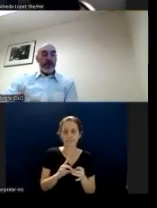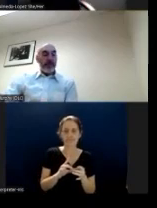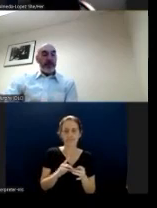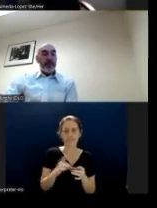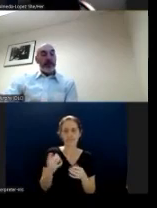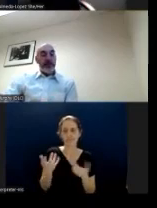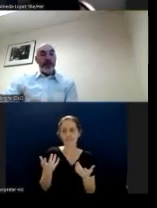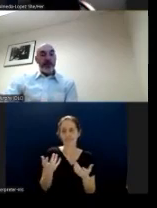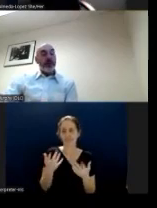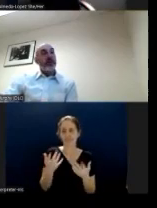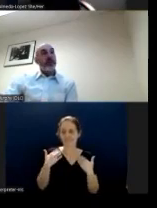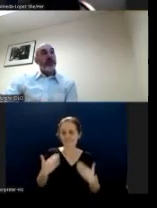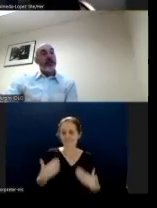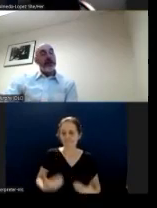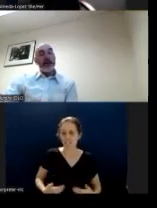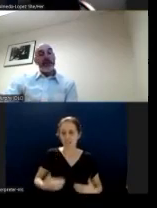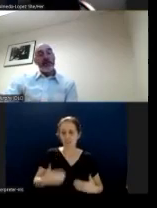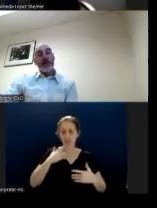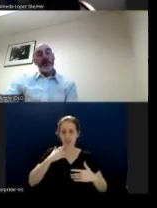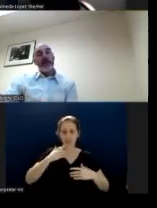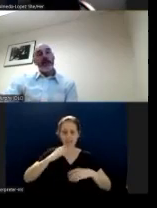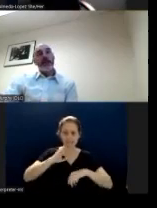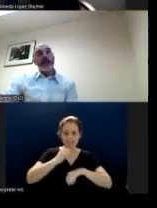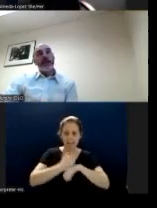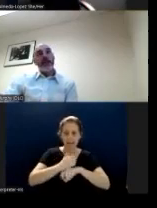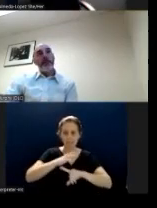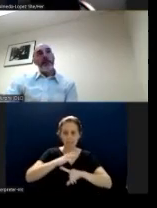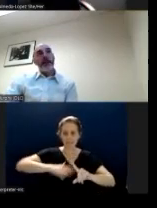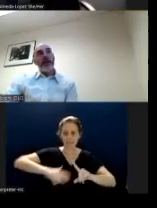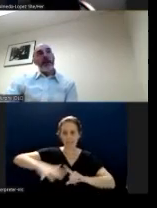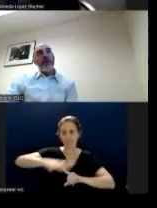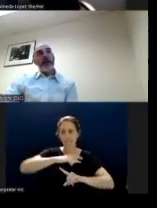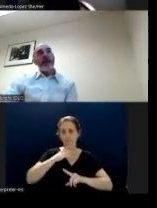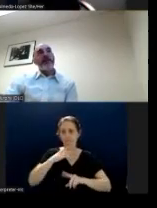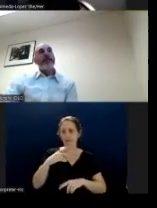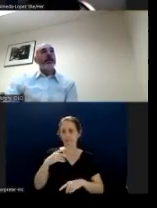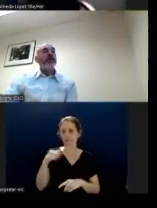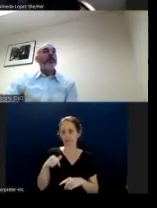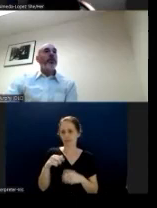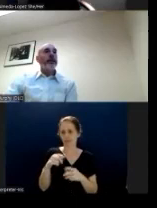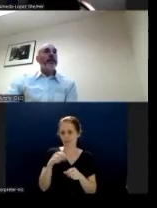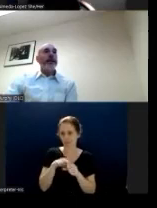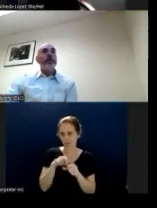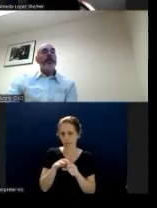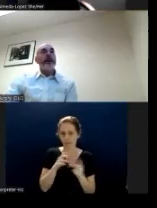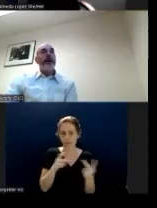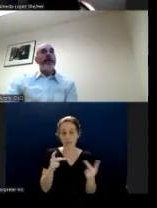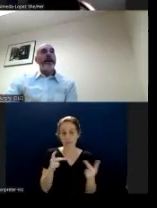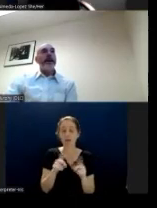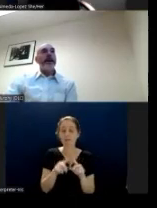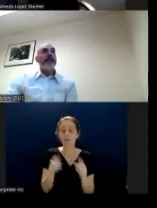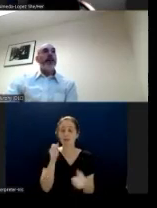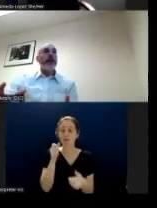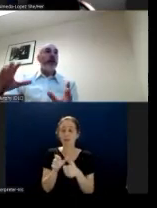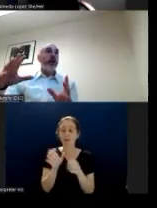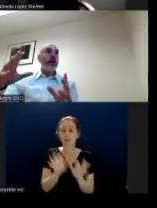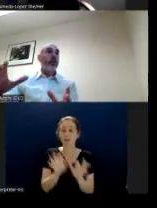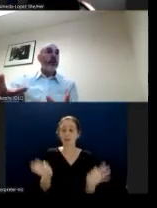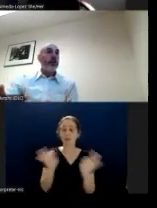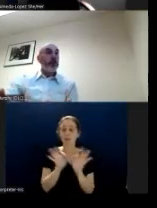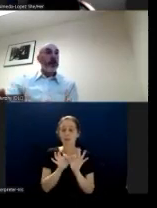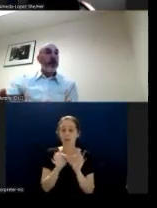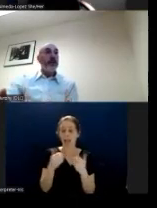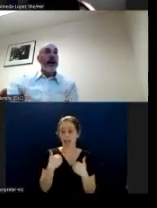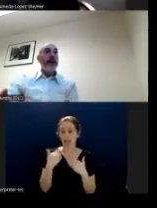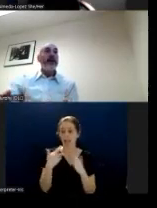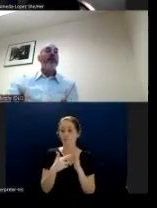sort of the physical infrastructure of a polling place. But I think it's also important to keep in mind that, there are